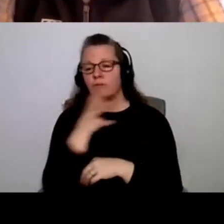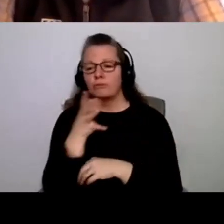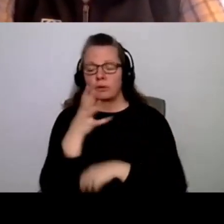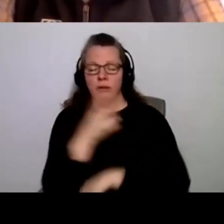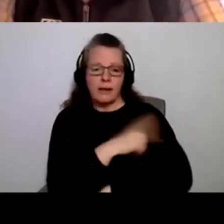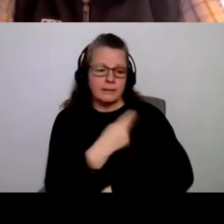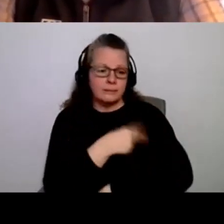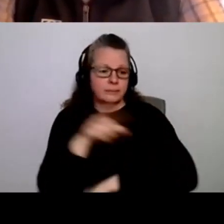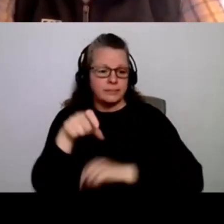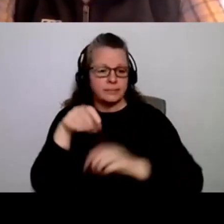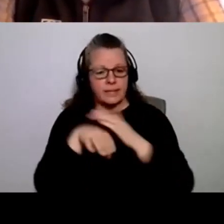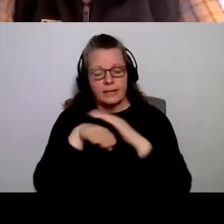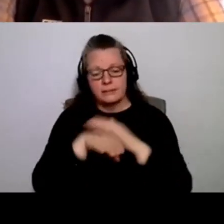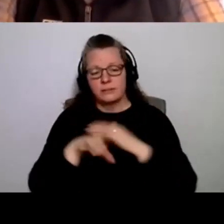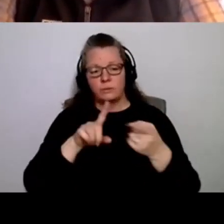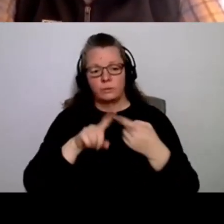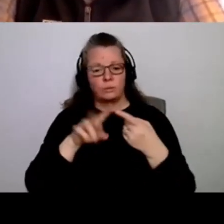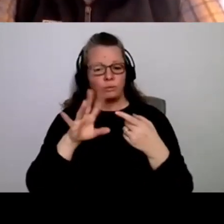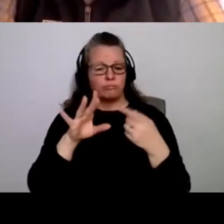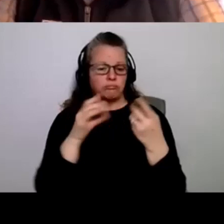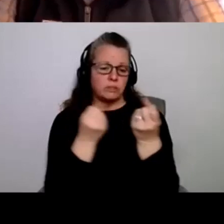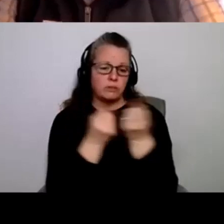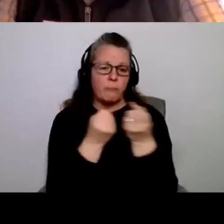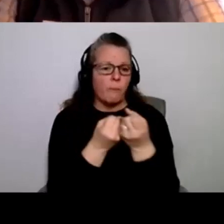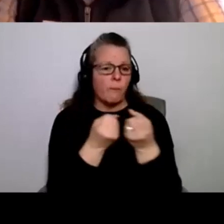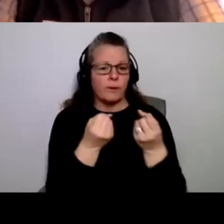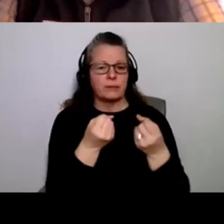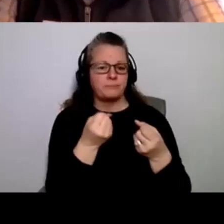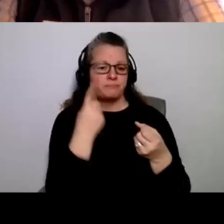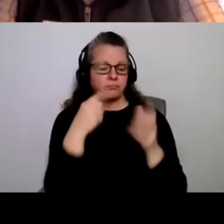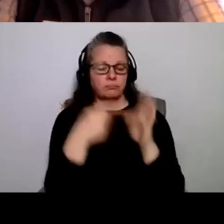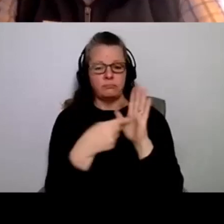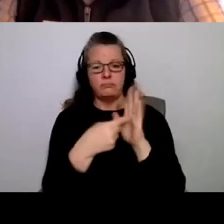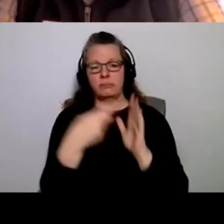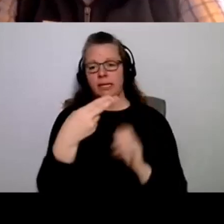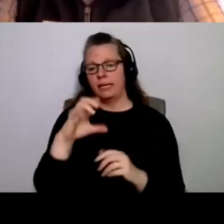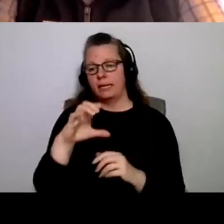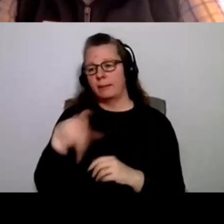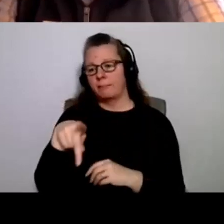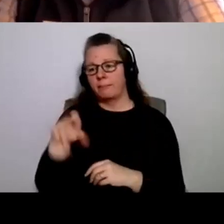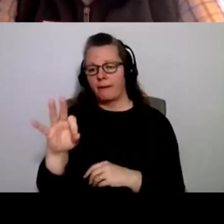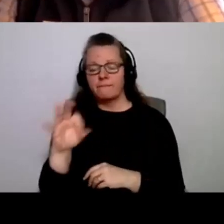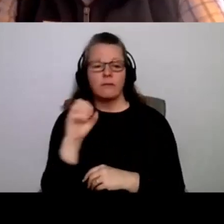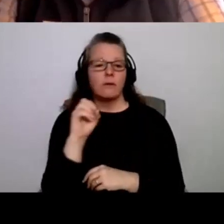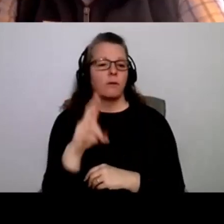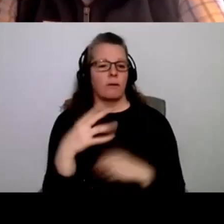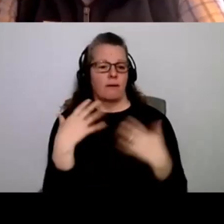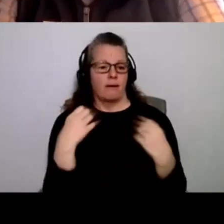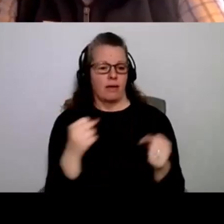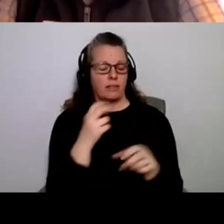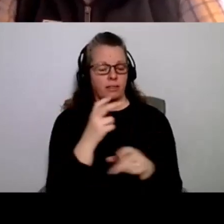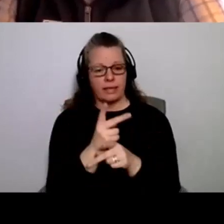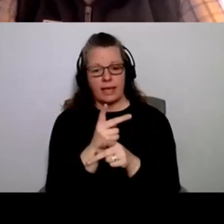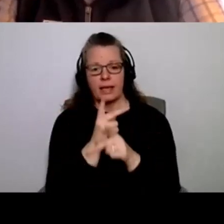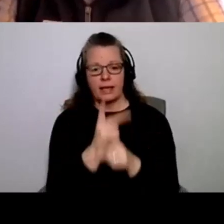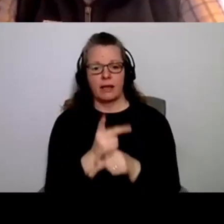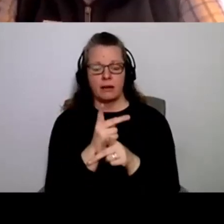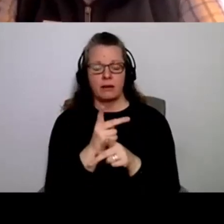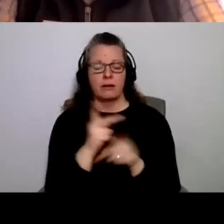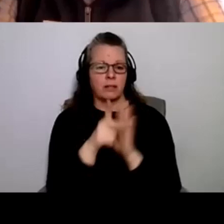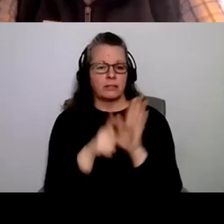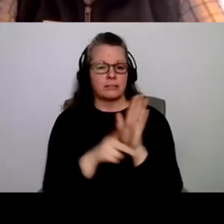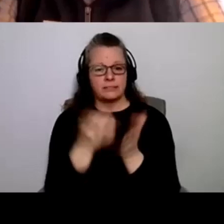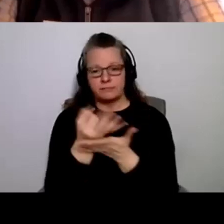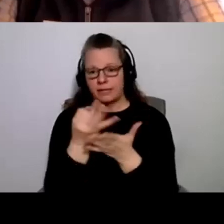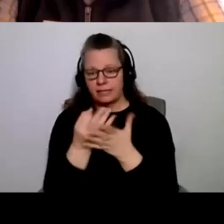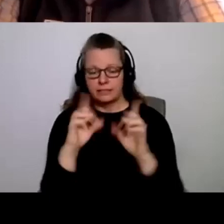to support from, for example, HCPF or the Healthcare Policy and Finance Department, we've